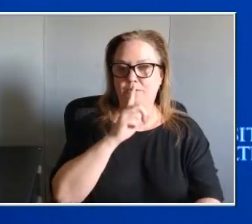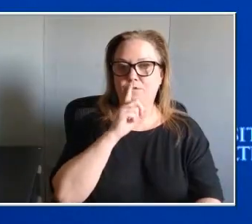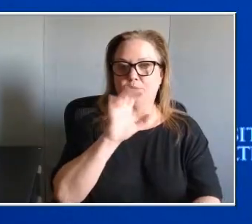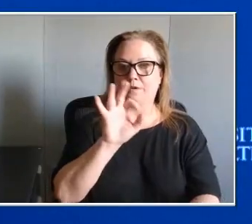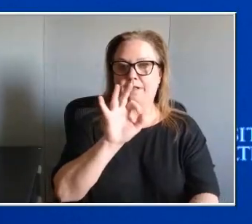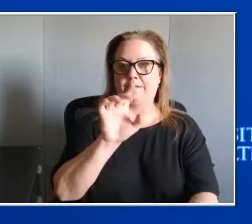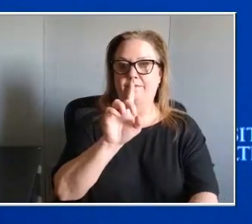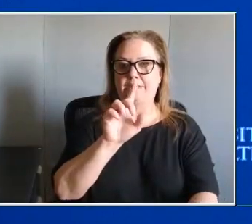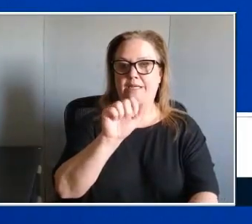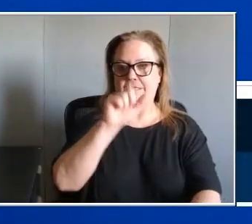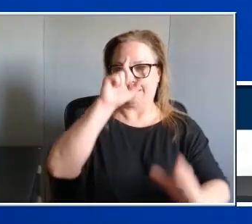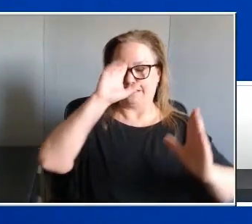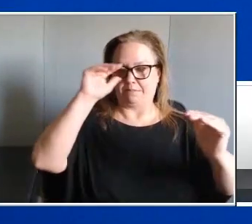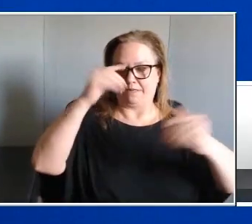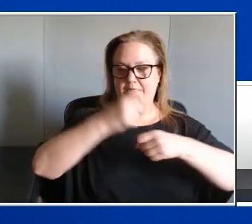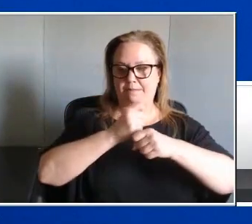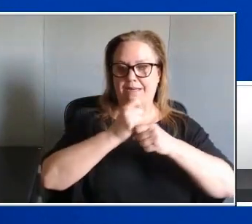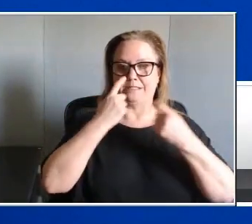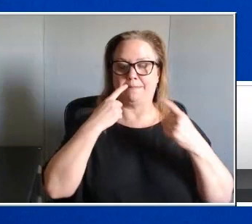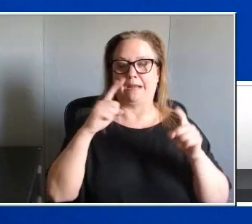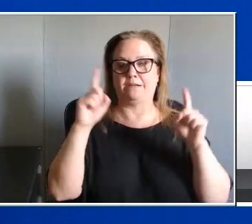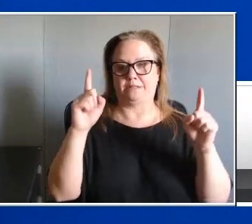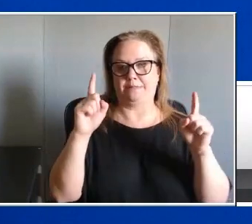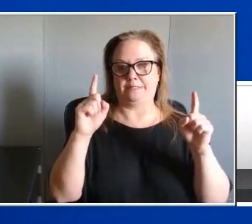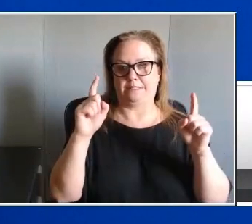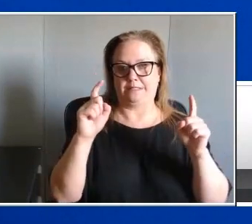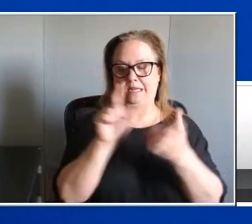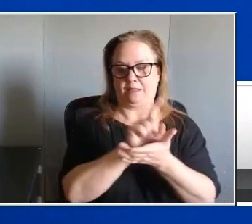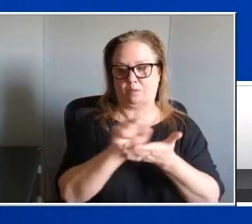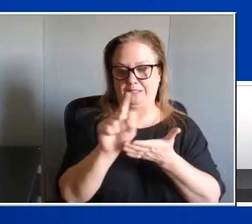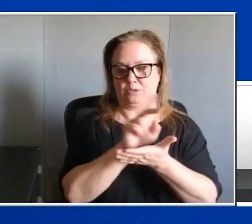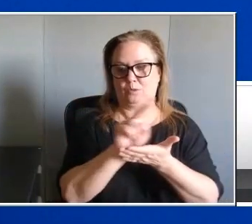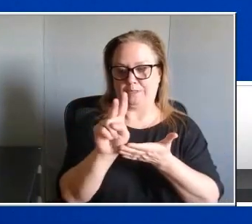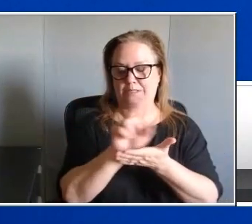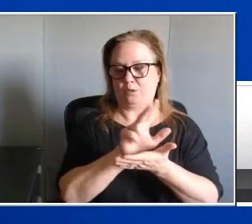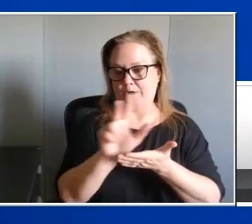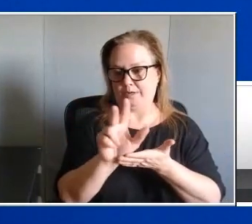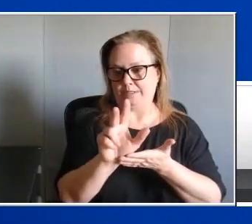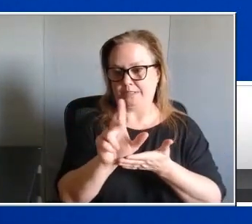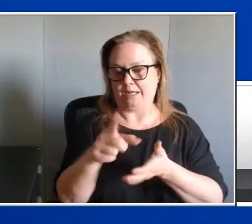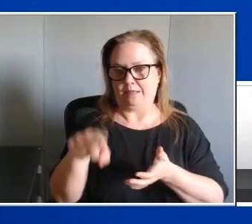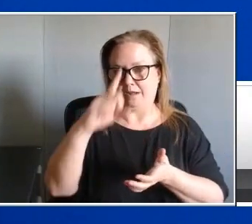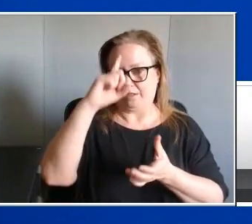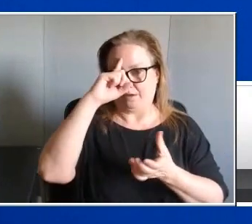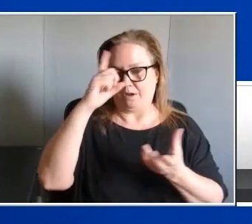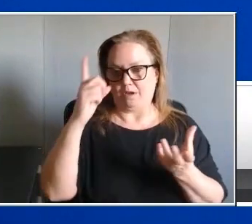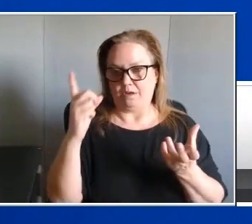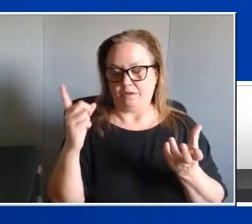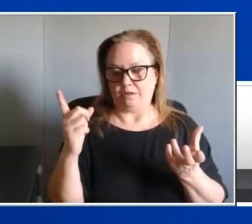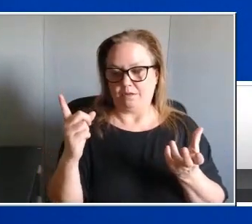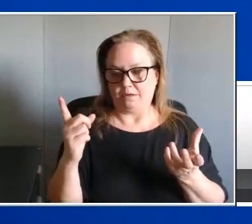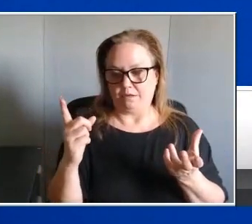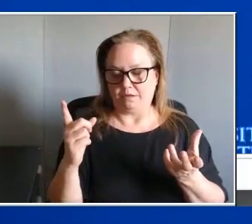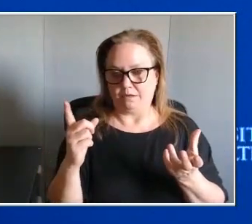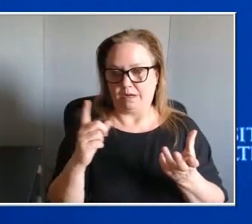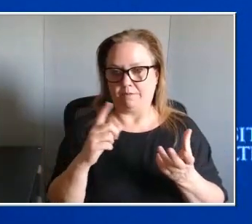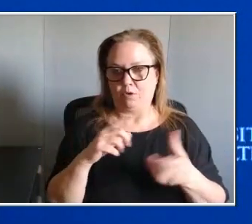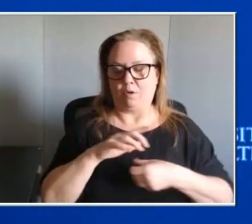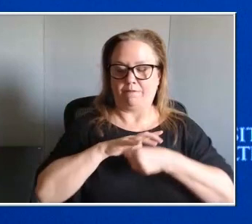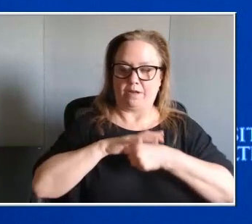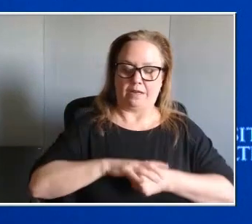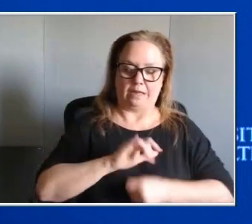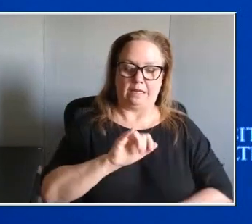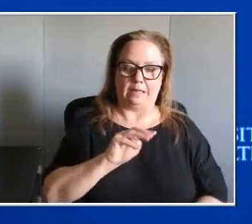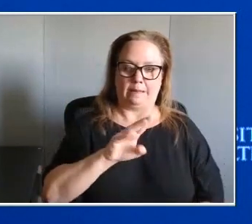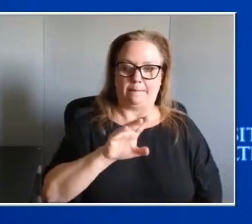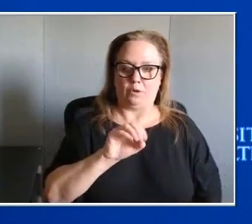is expected to make some announcements in the next coming weeks, and their thought was that if you are immunosuppressed or have some